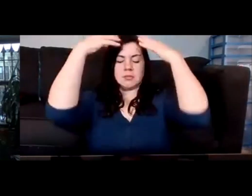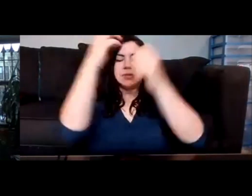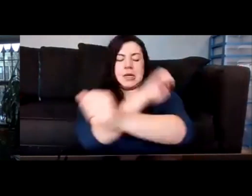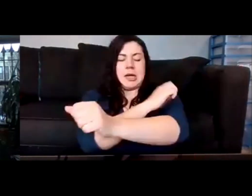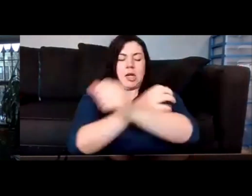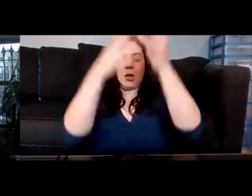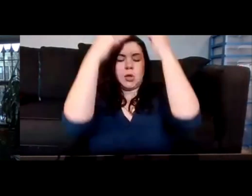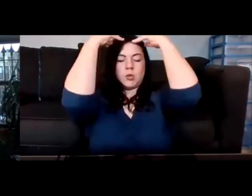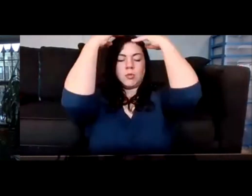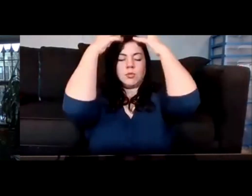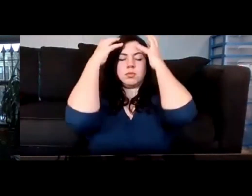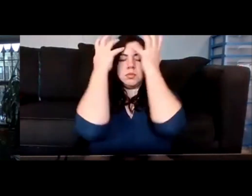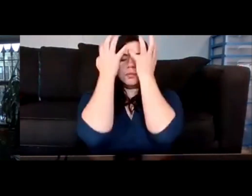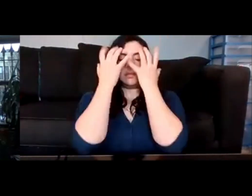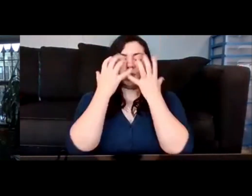earth.